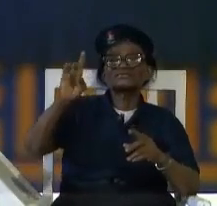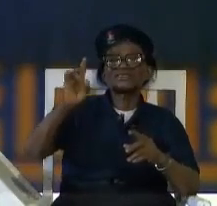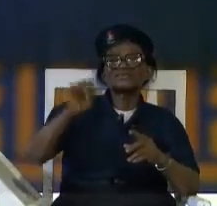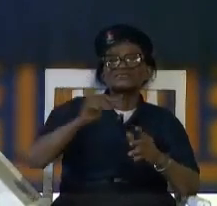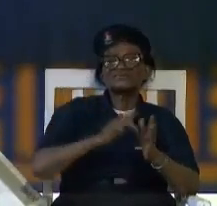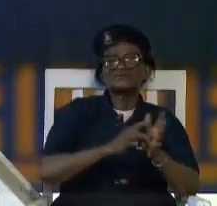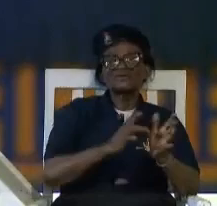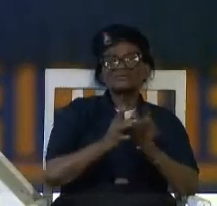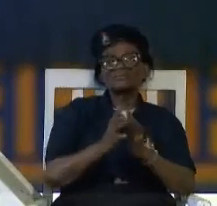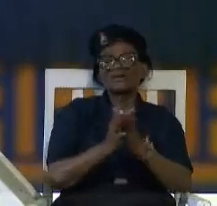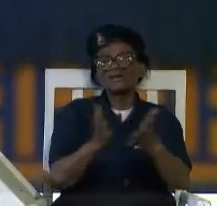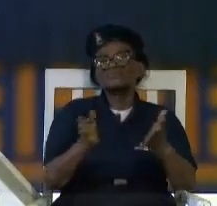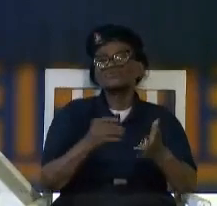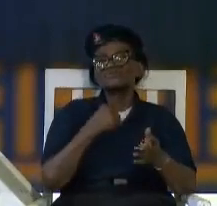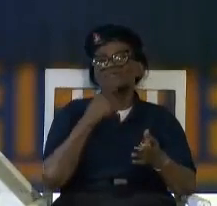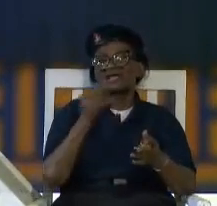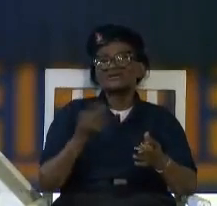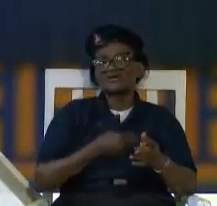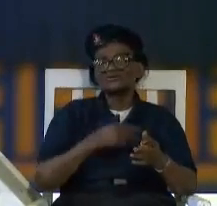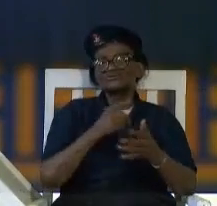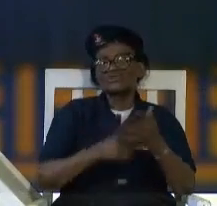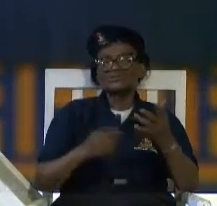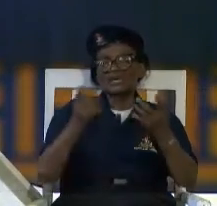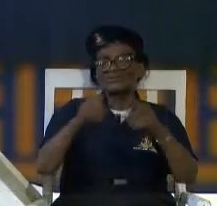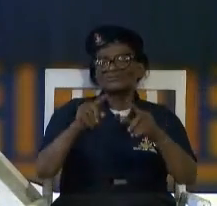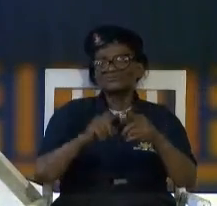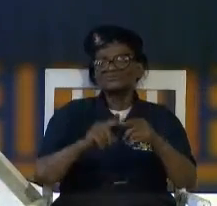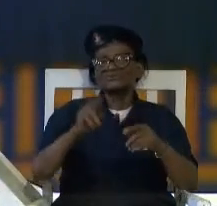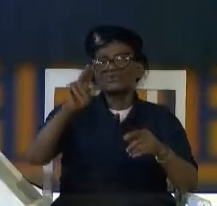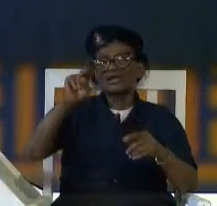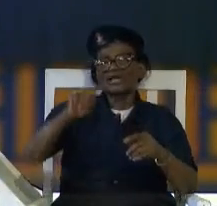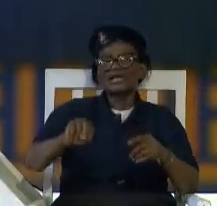the Bible tells us what happened to Noah.